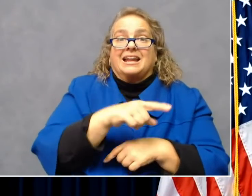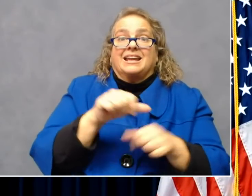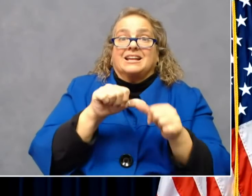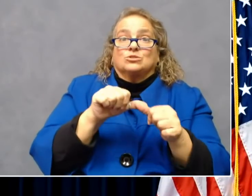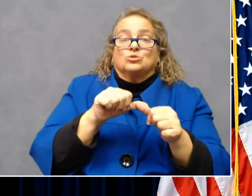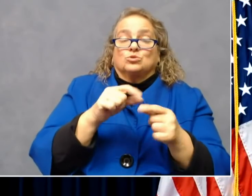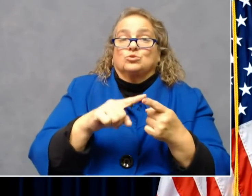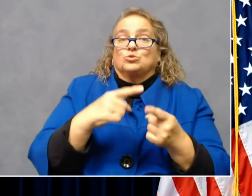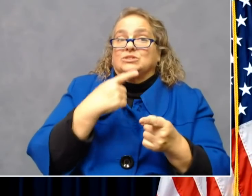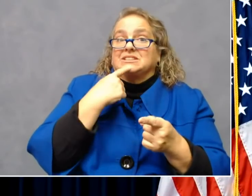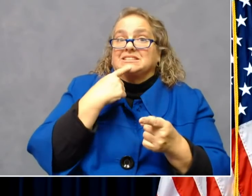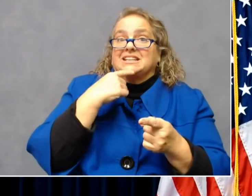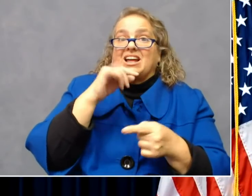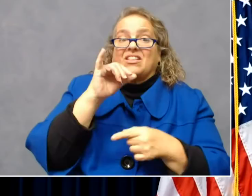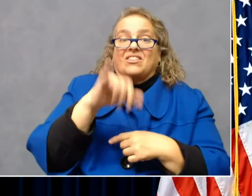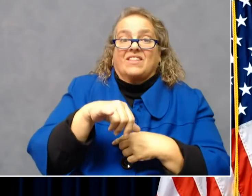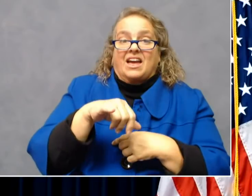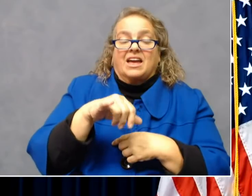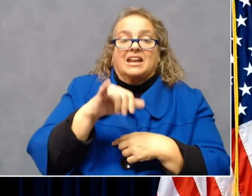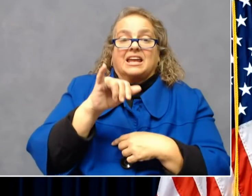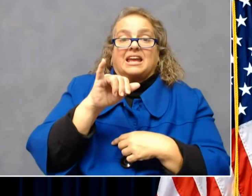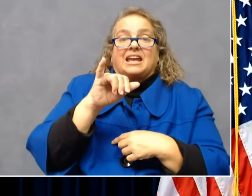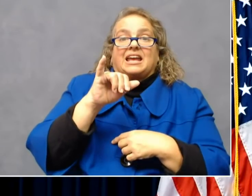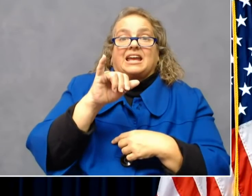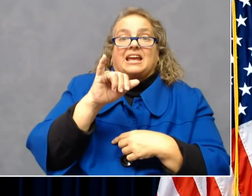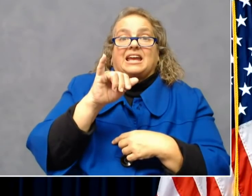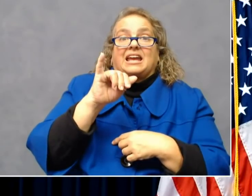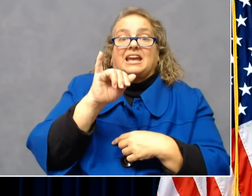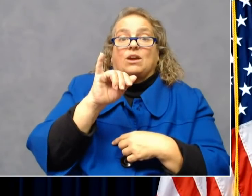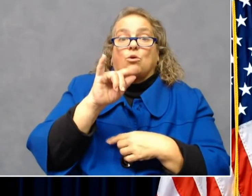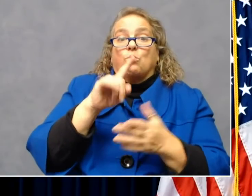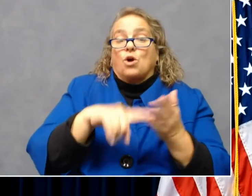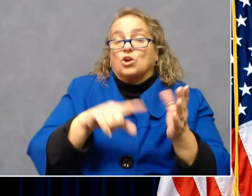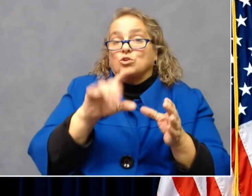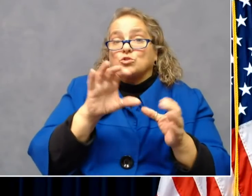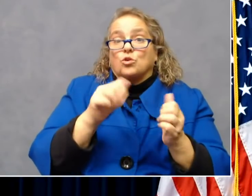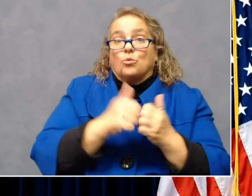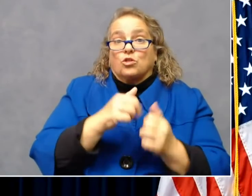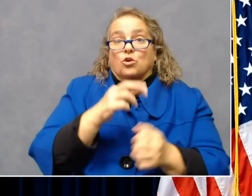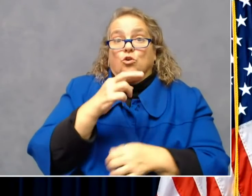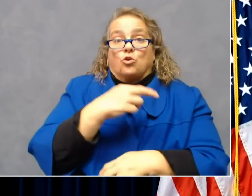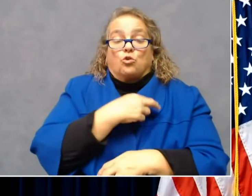free exercise of religion with the private religious schools.